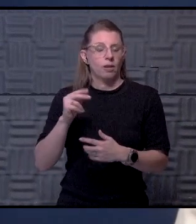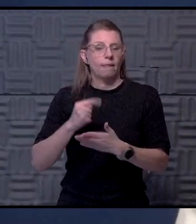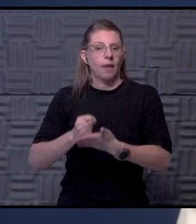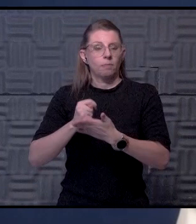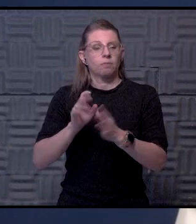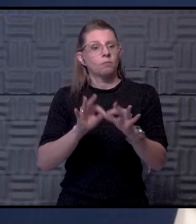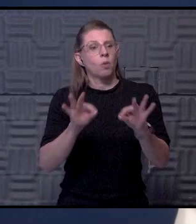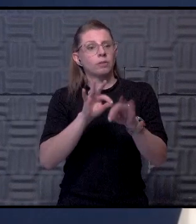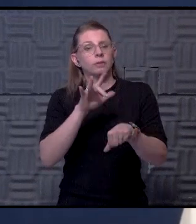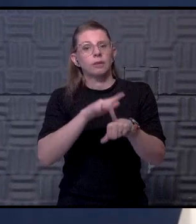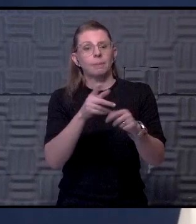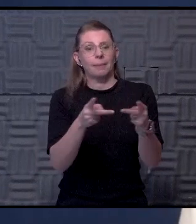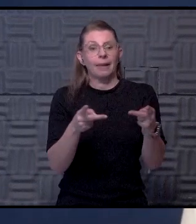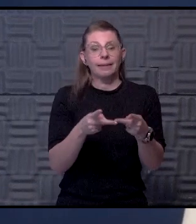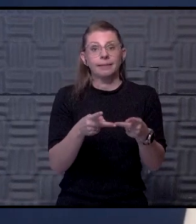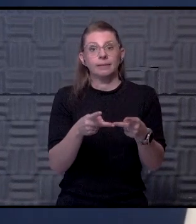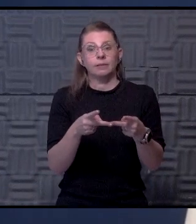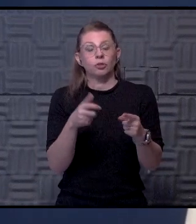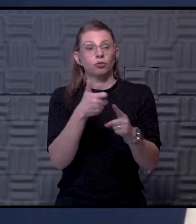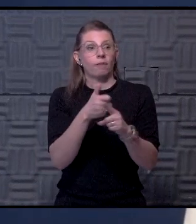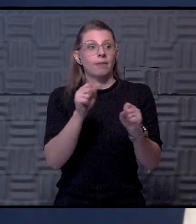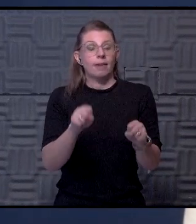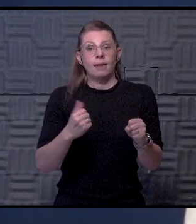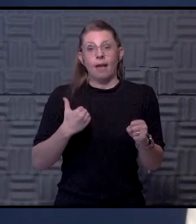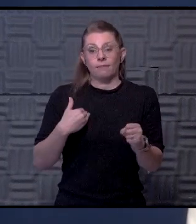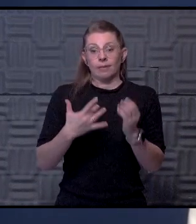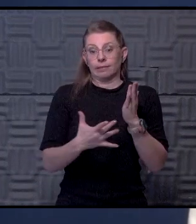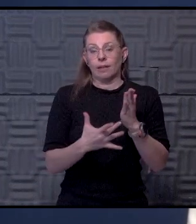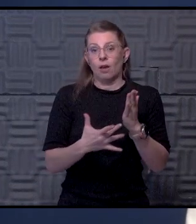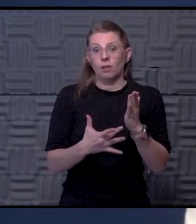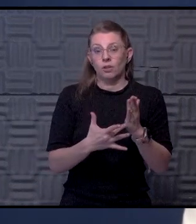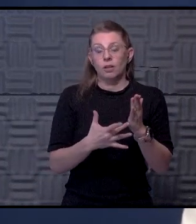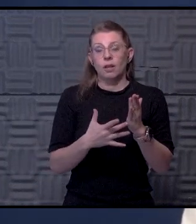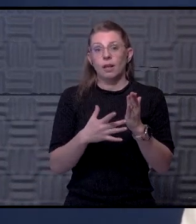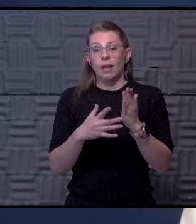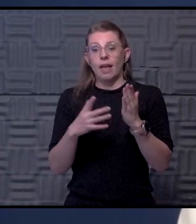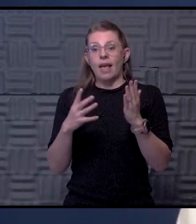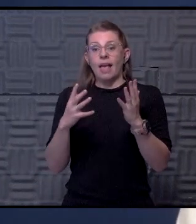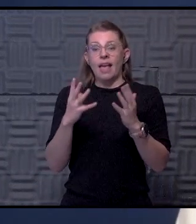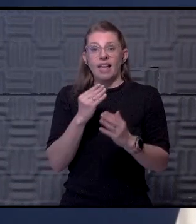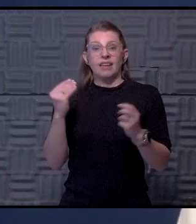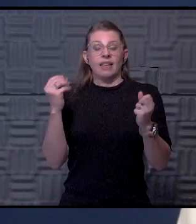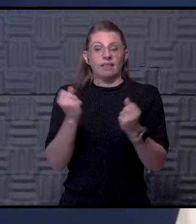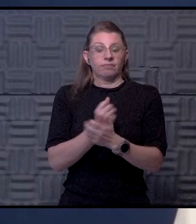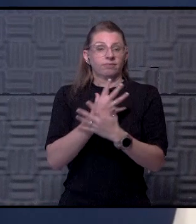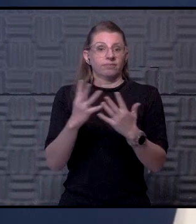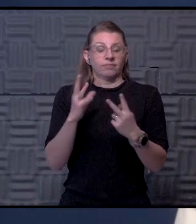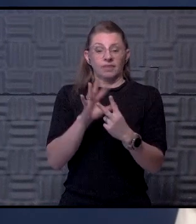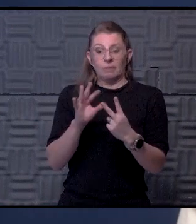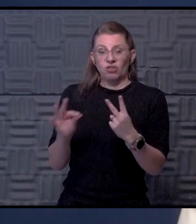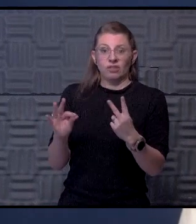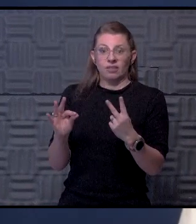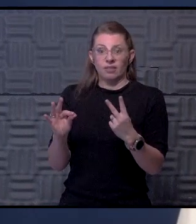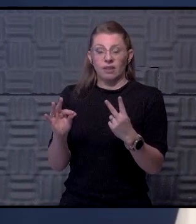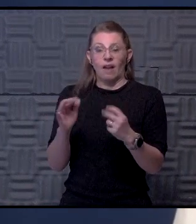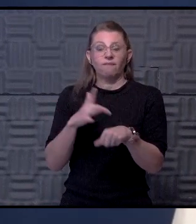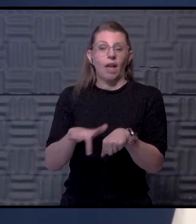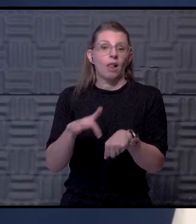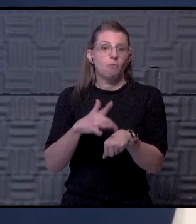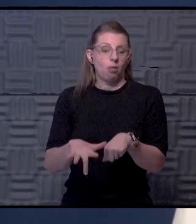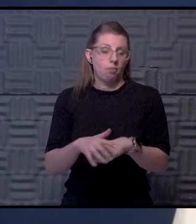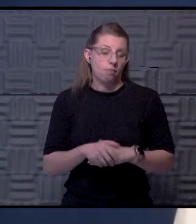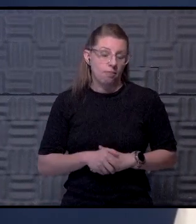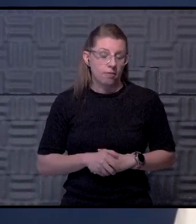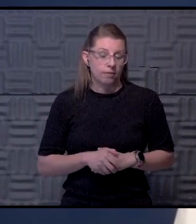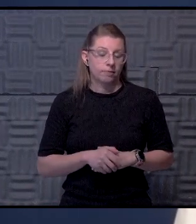go to a place where you can have the technology and all the various treatment options available